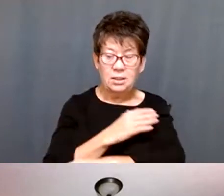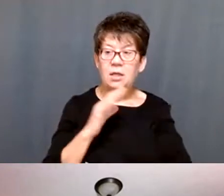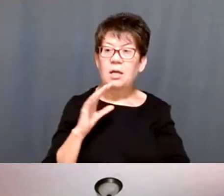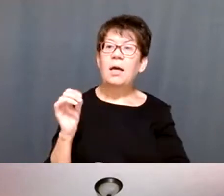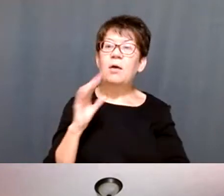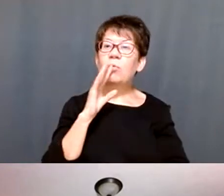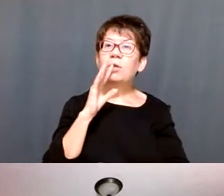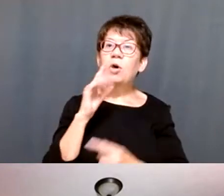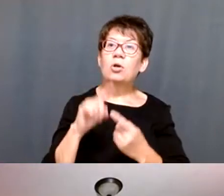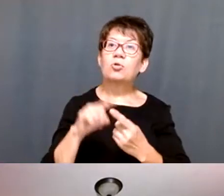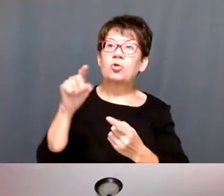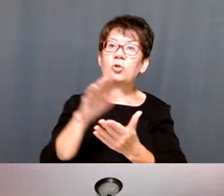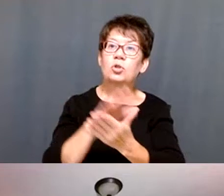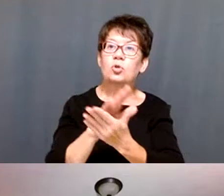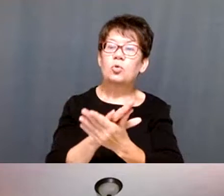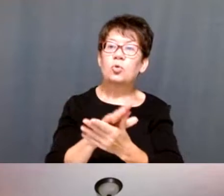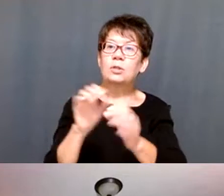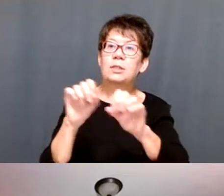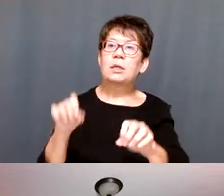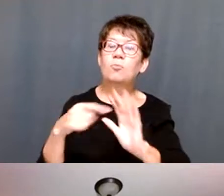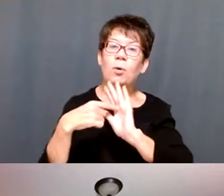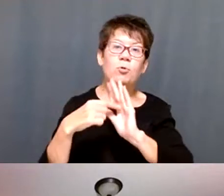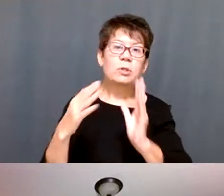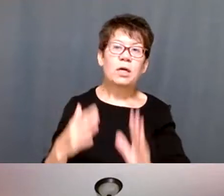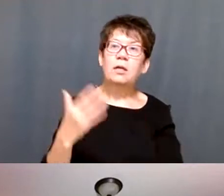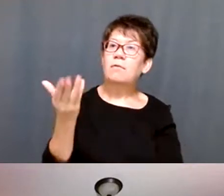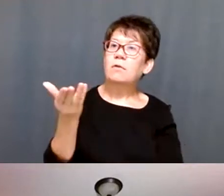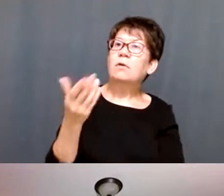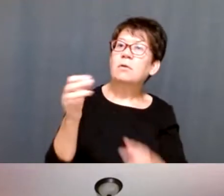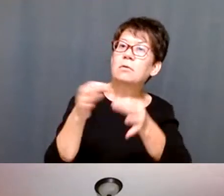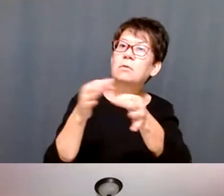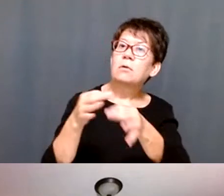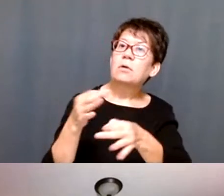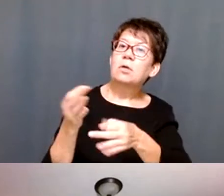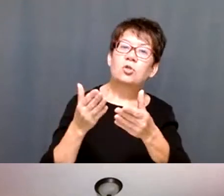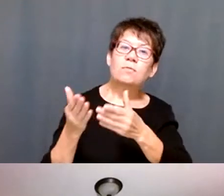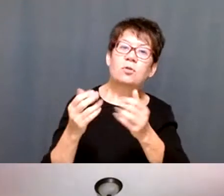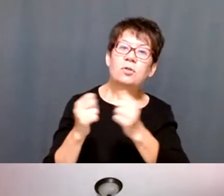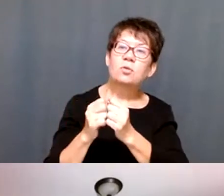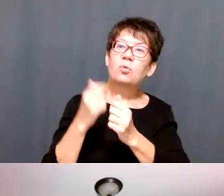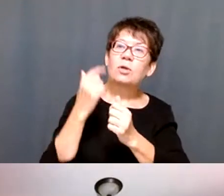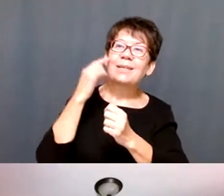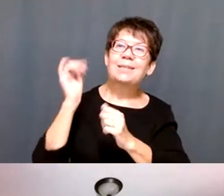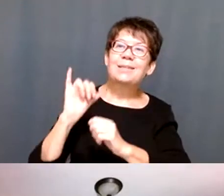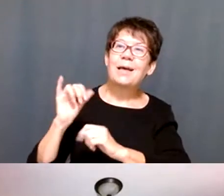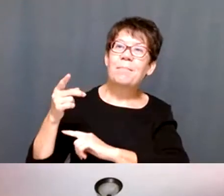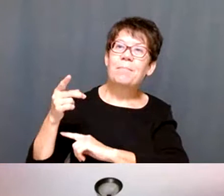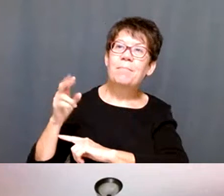the representatives from the school system about what services children with similar profile are